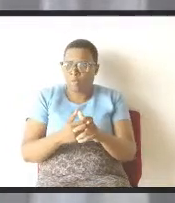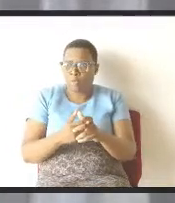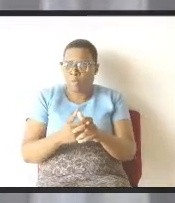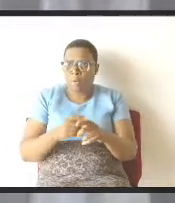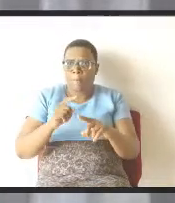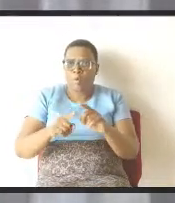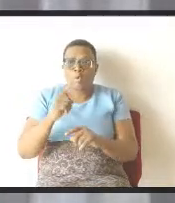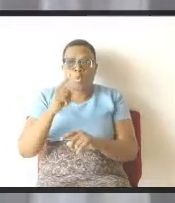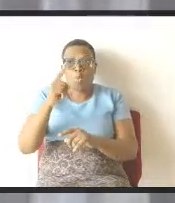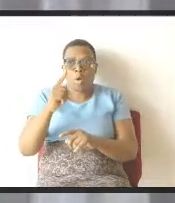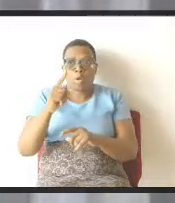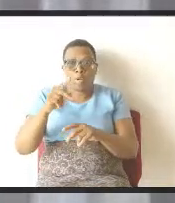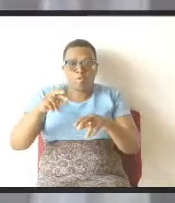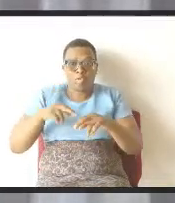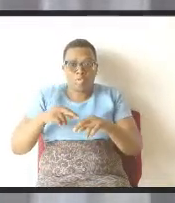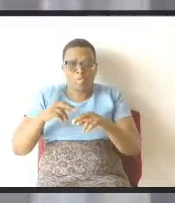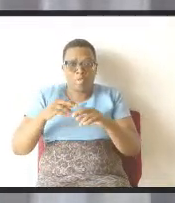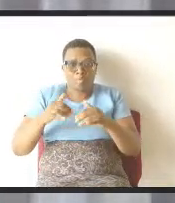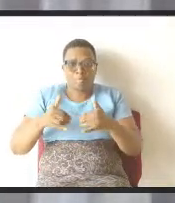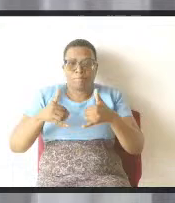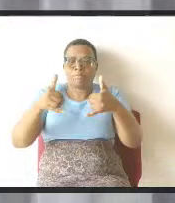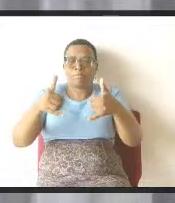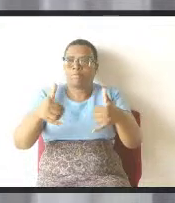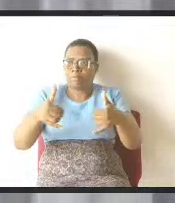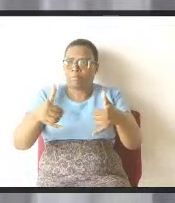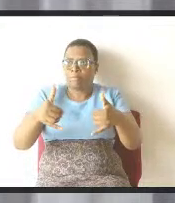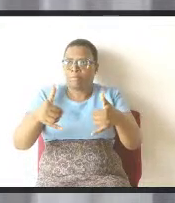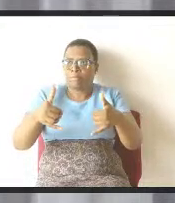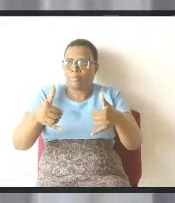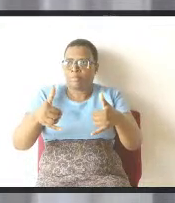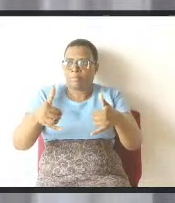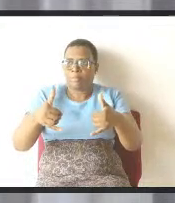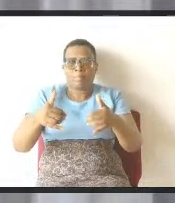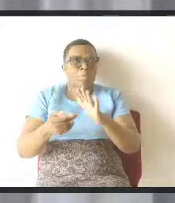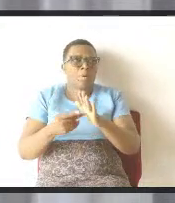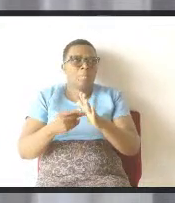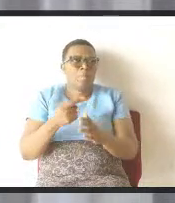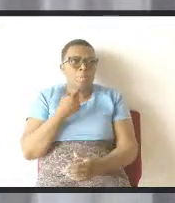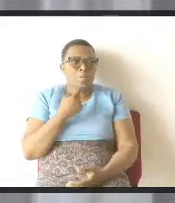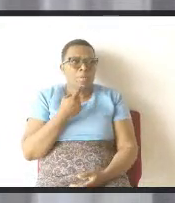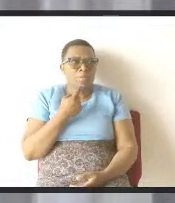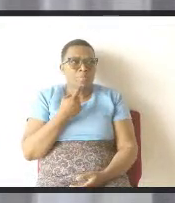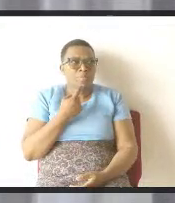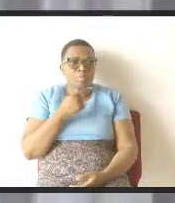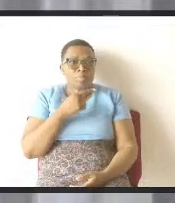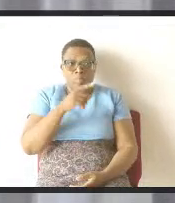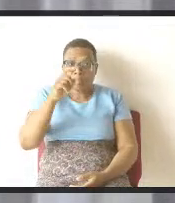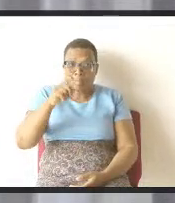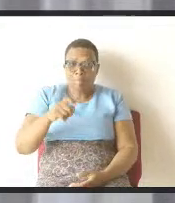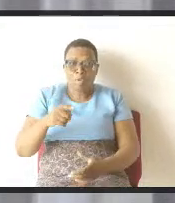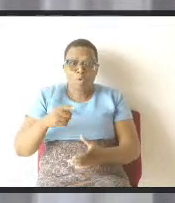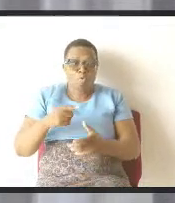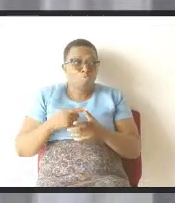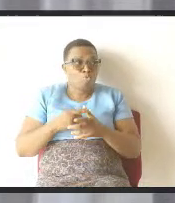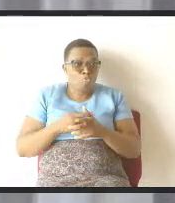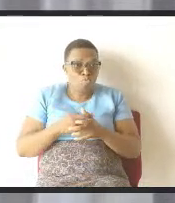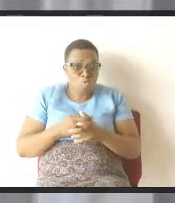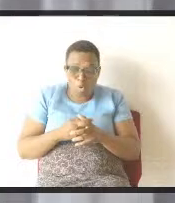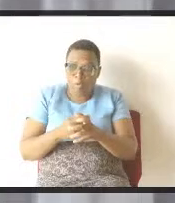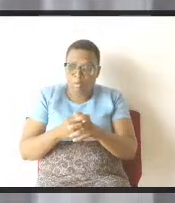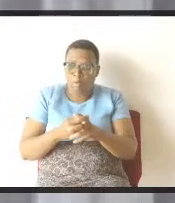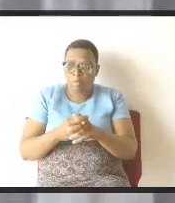one receives the prize?" Then he adds, "So run that you may